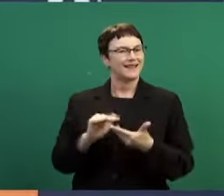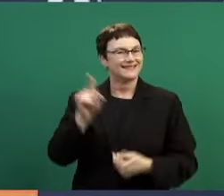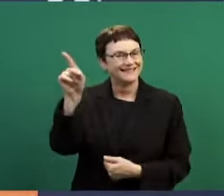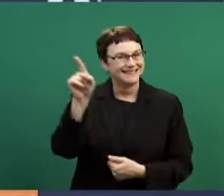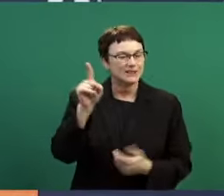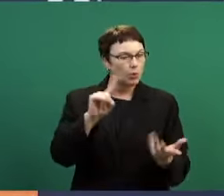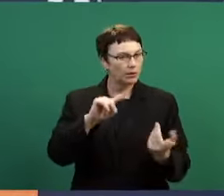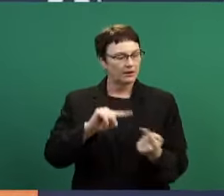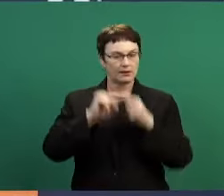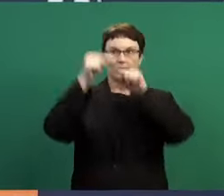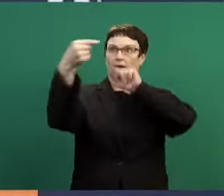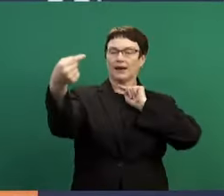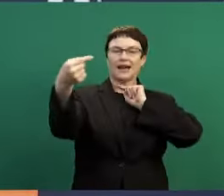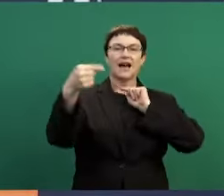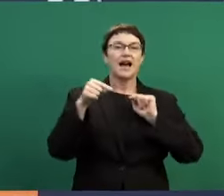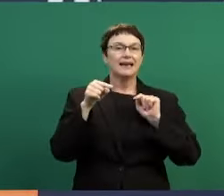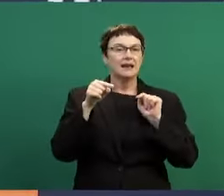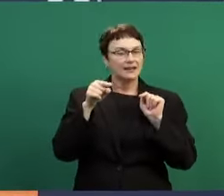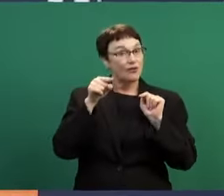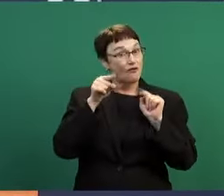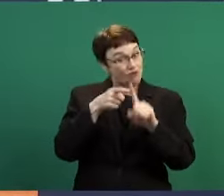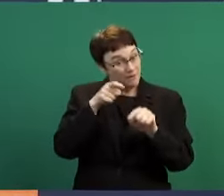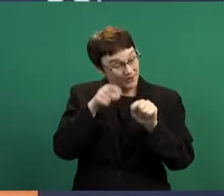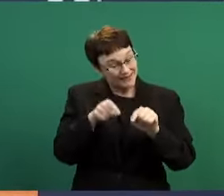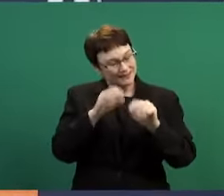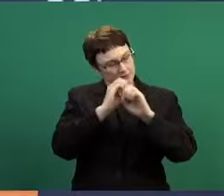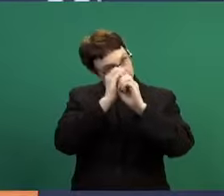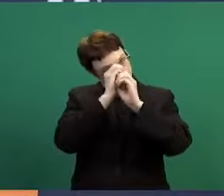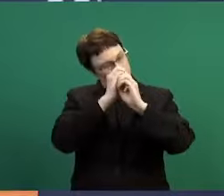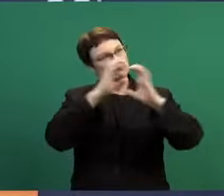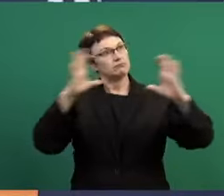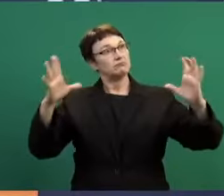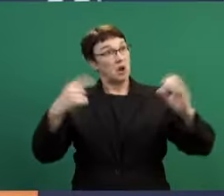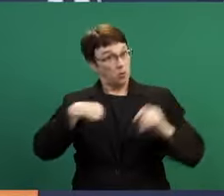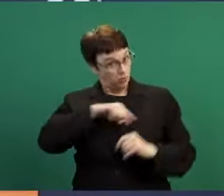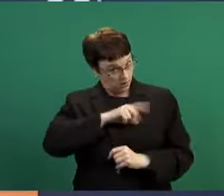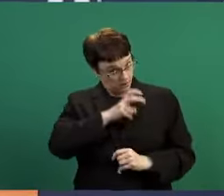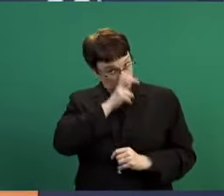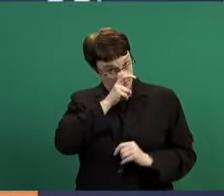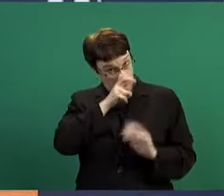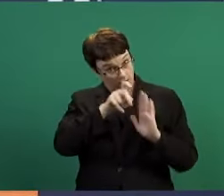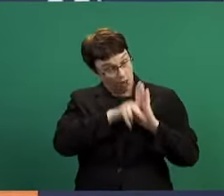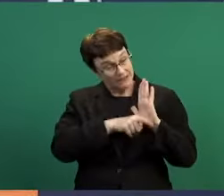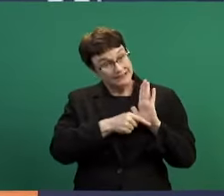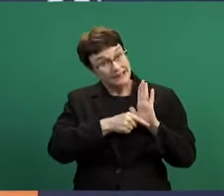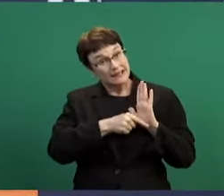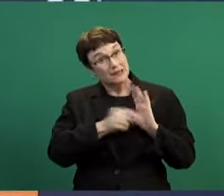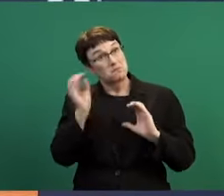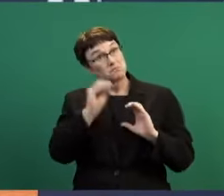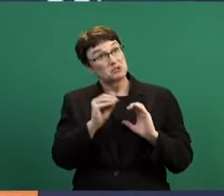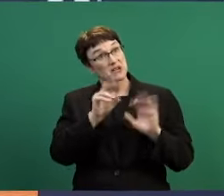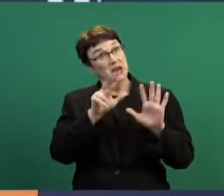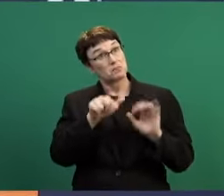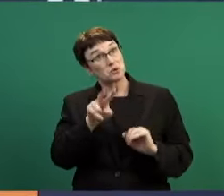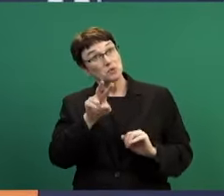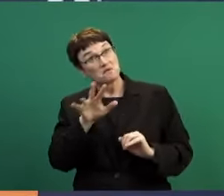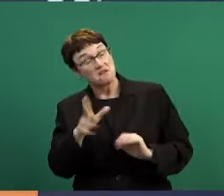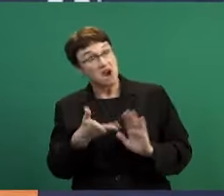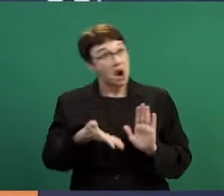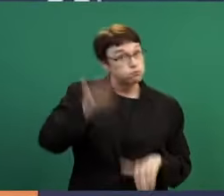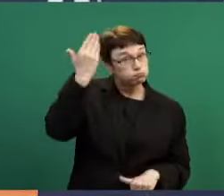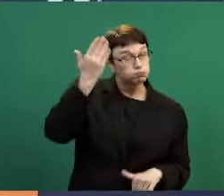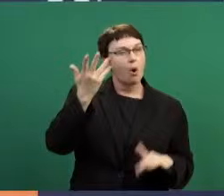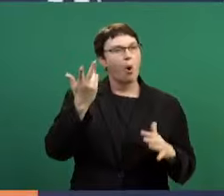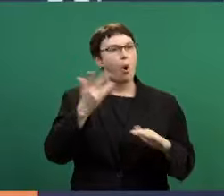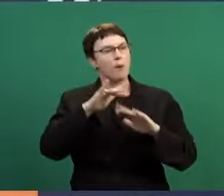restrictiveness. The BIS trade in decline in the rent, I've not quite looked at the